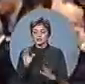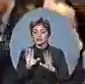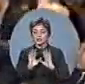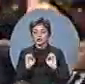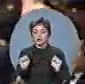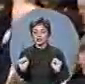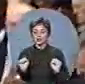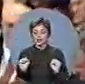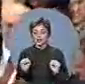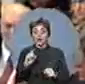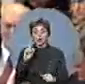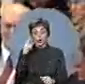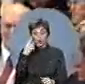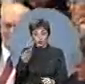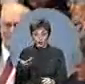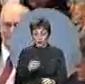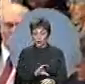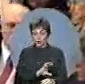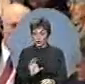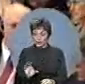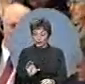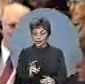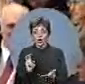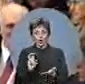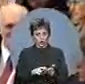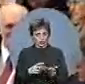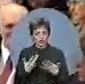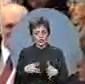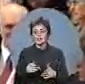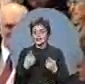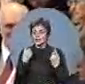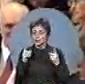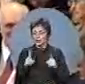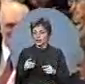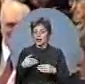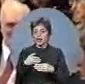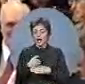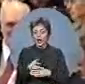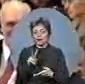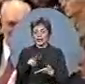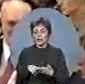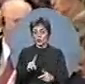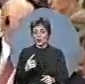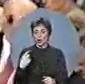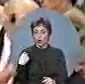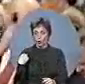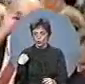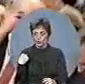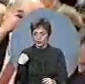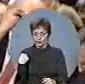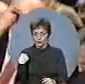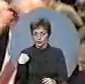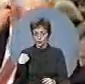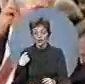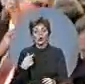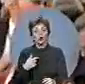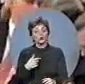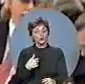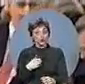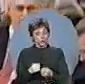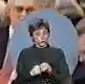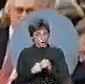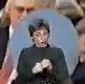Agriculture Minister. I signed the biosafety protocol in April of 2001. Just to signal our support for that objective, we've